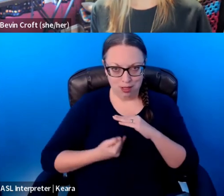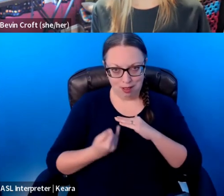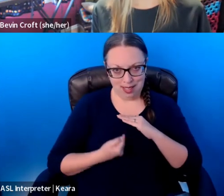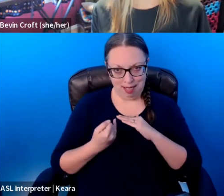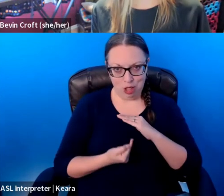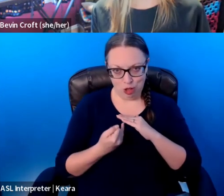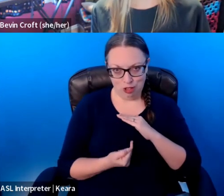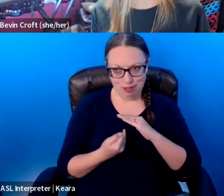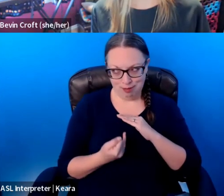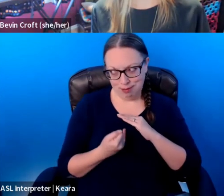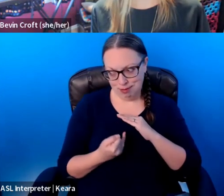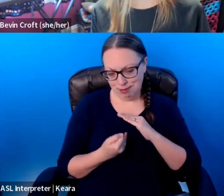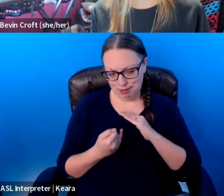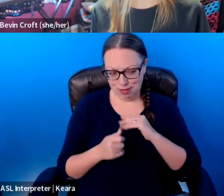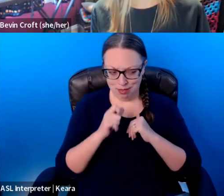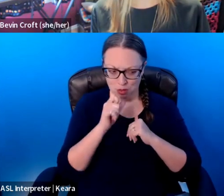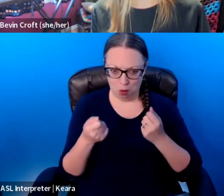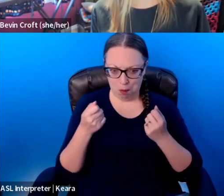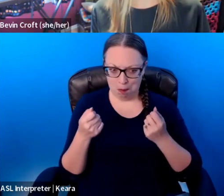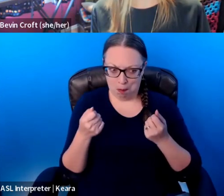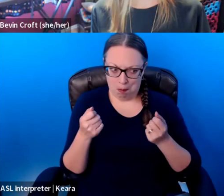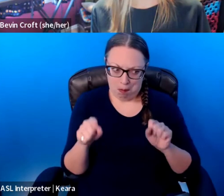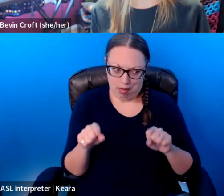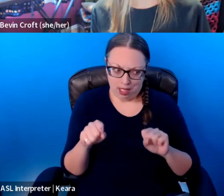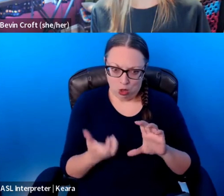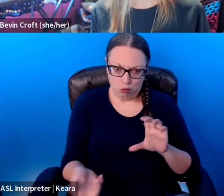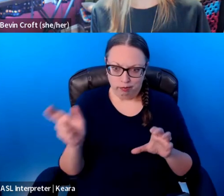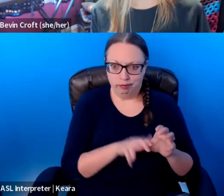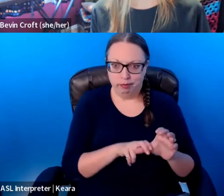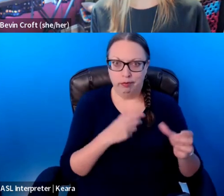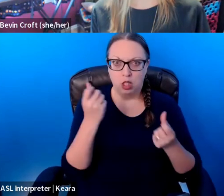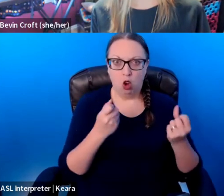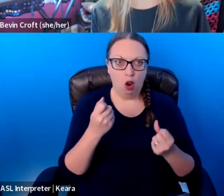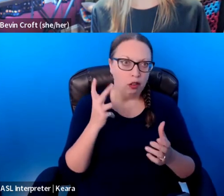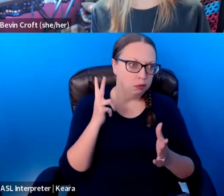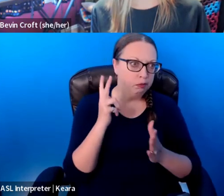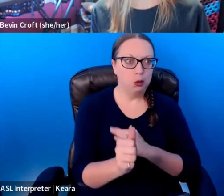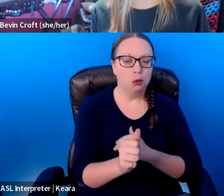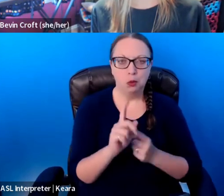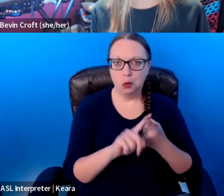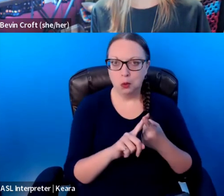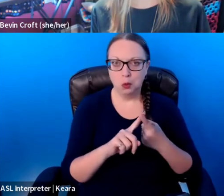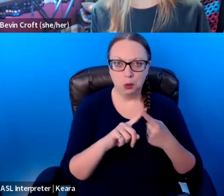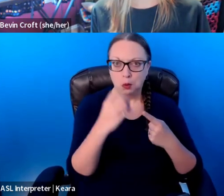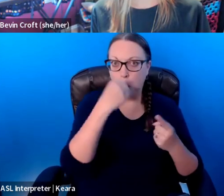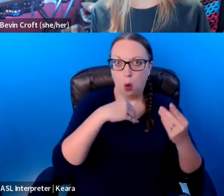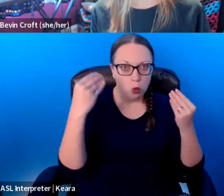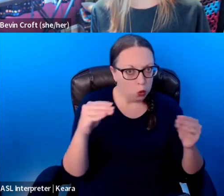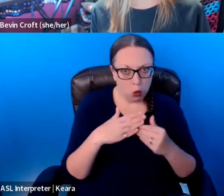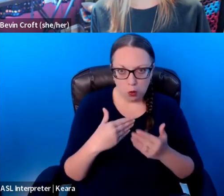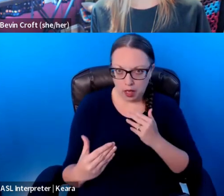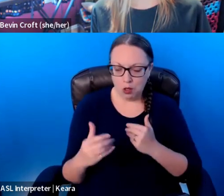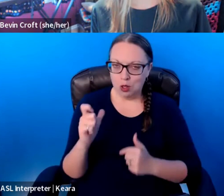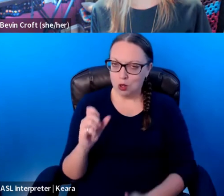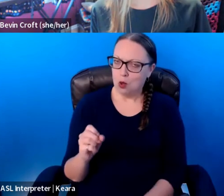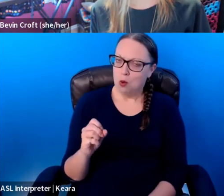the lack of ability to, you know, to kind of jump in the car and go to the grocery store, right? And to get a sense of